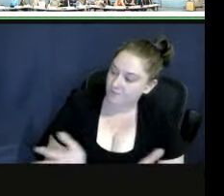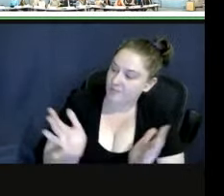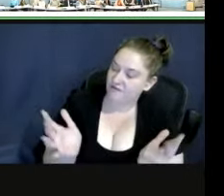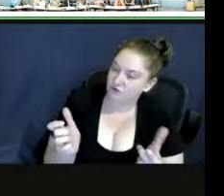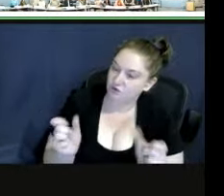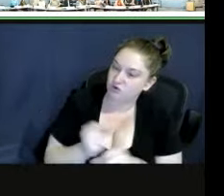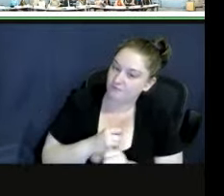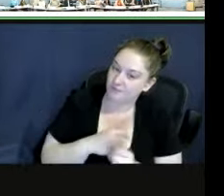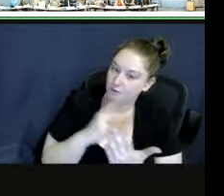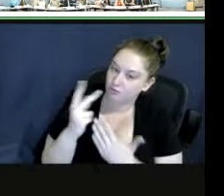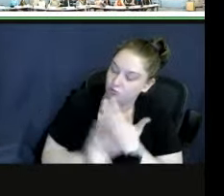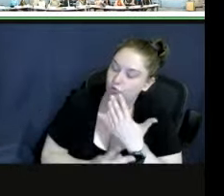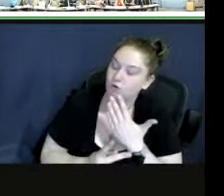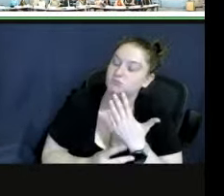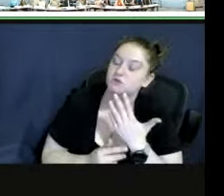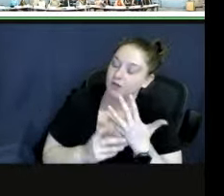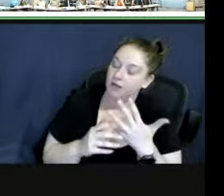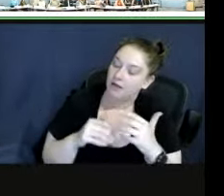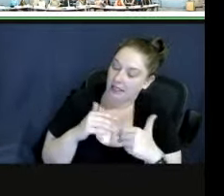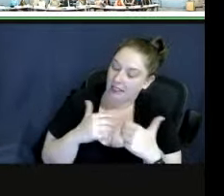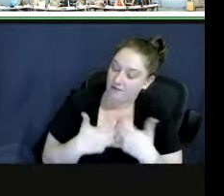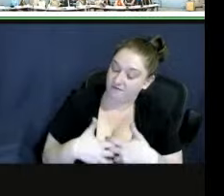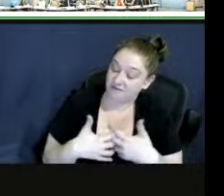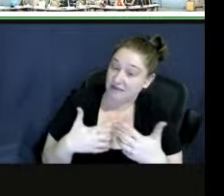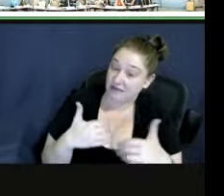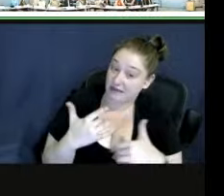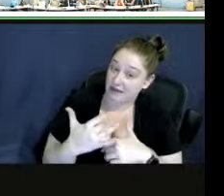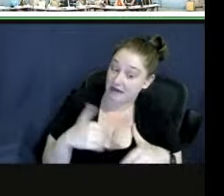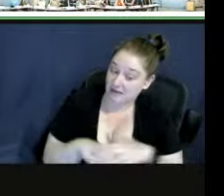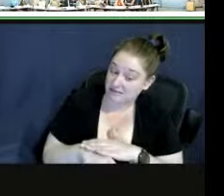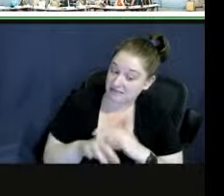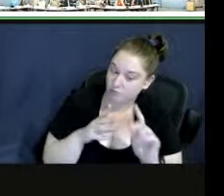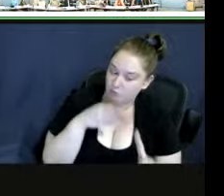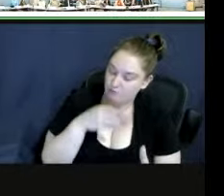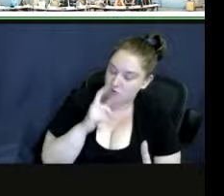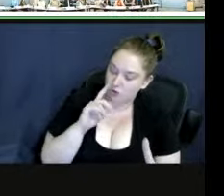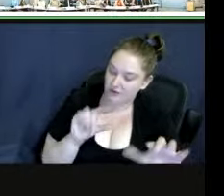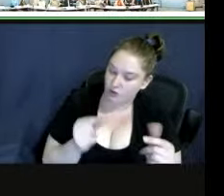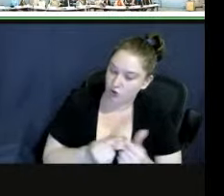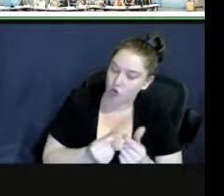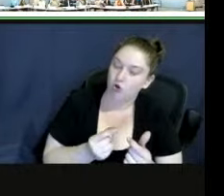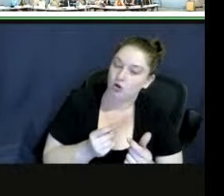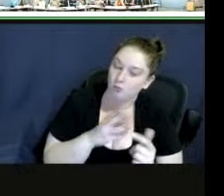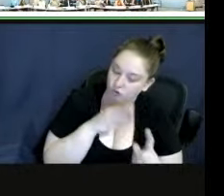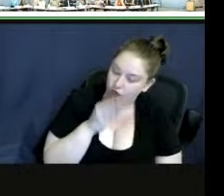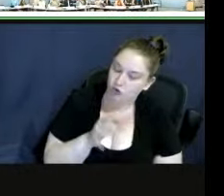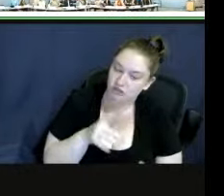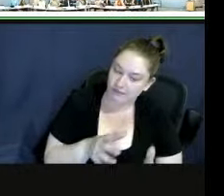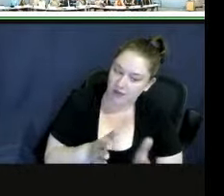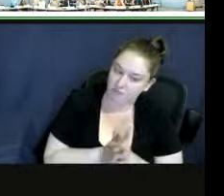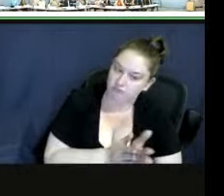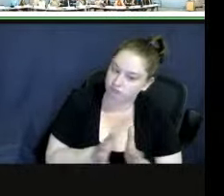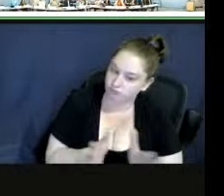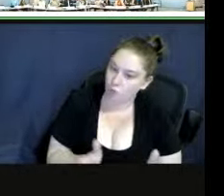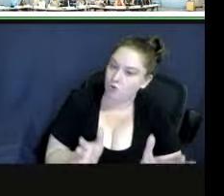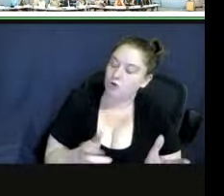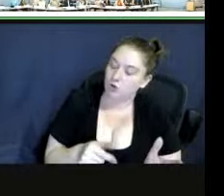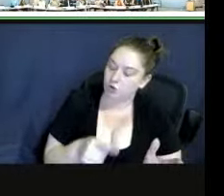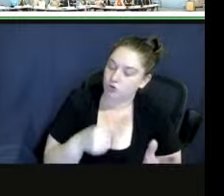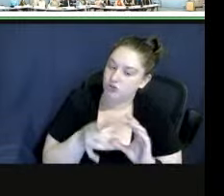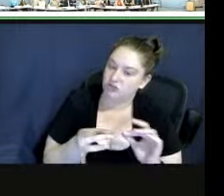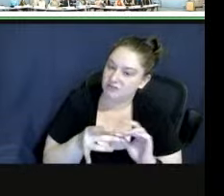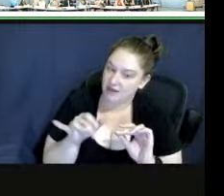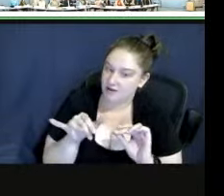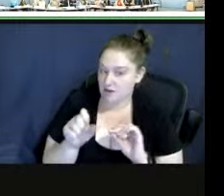those programs and the facility accessible to that, primarily to that group, are focused on that effort. So you could kind of say in essence